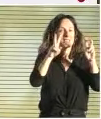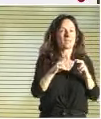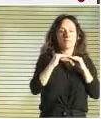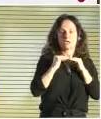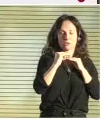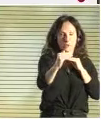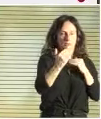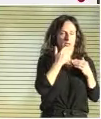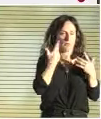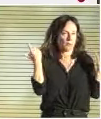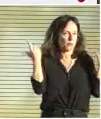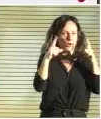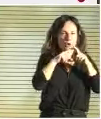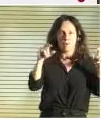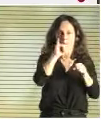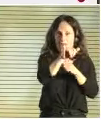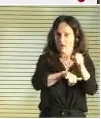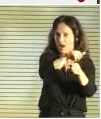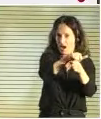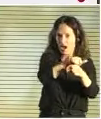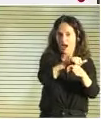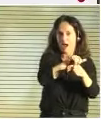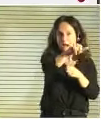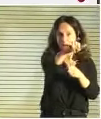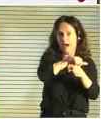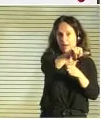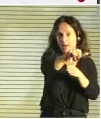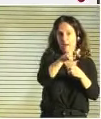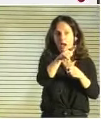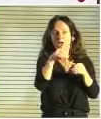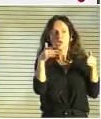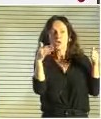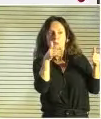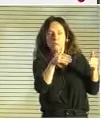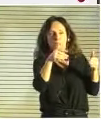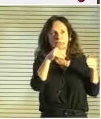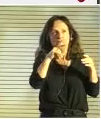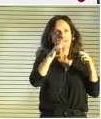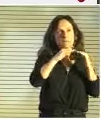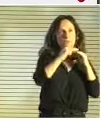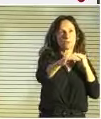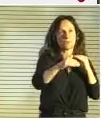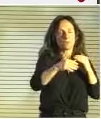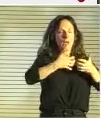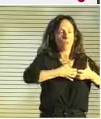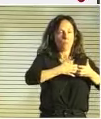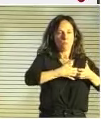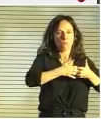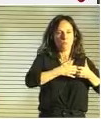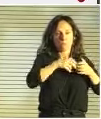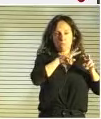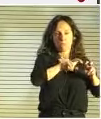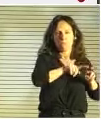fuel. TUI is an airline, TUI is a cruise company, TUI is a hotel company, TUI is a hotel company with